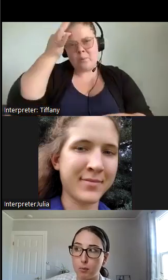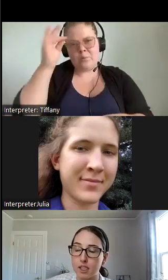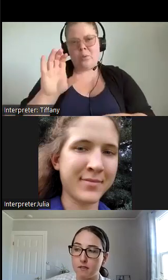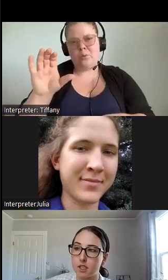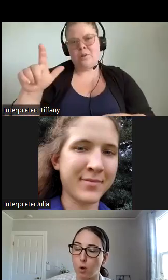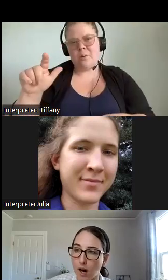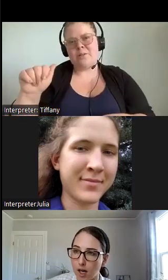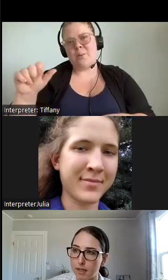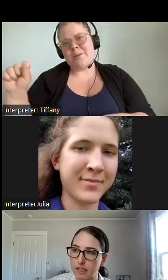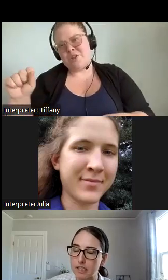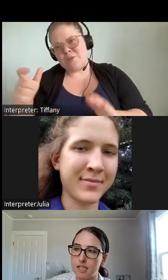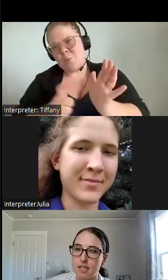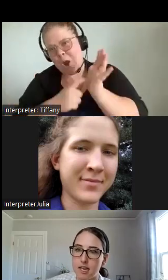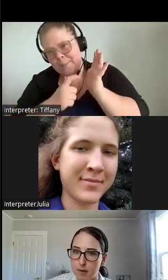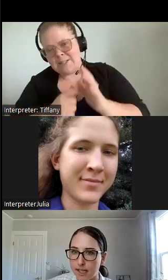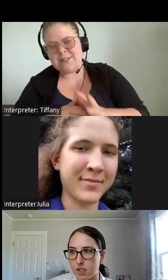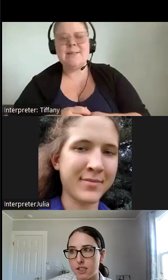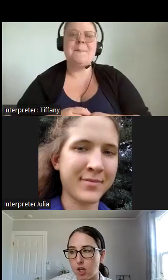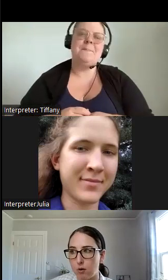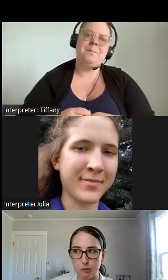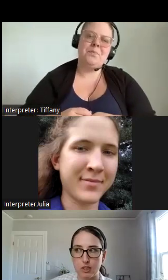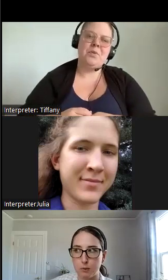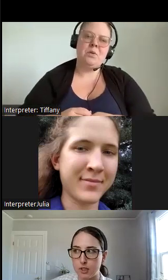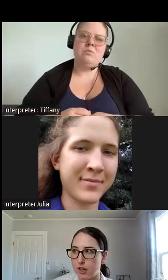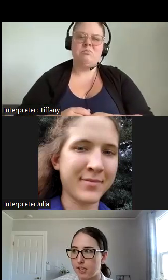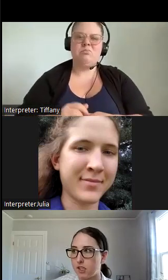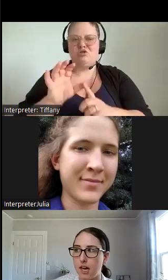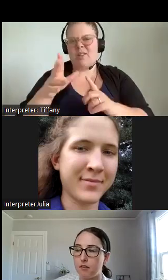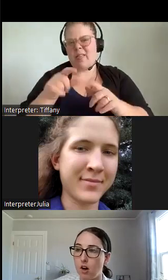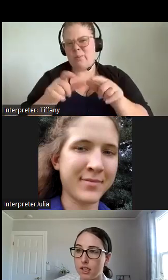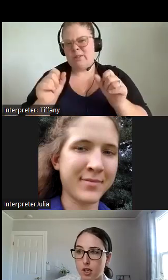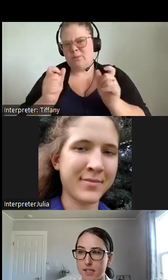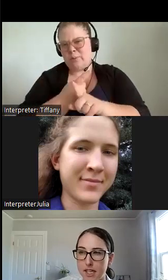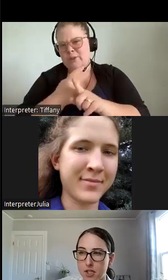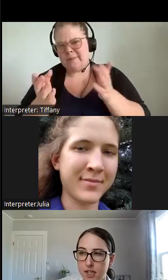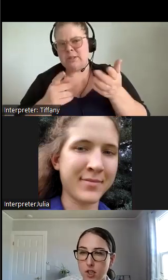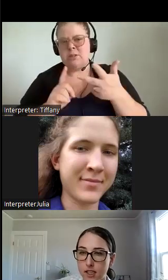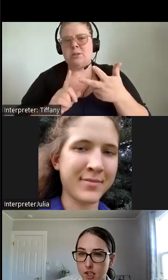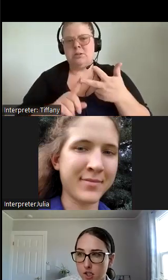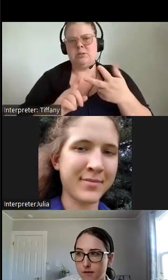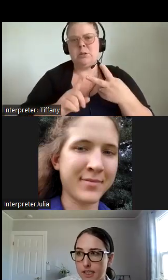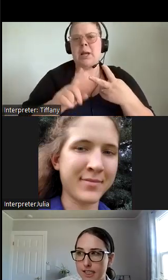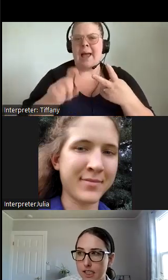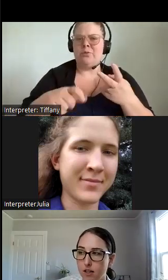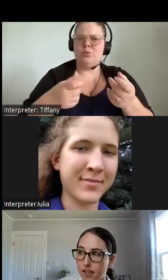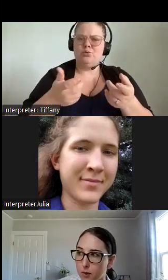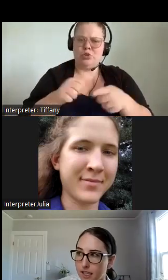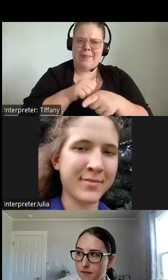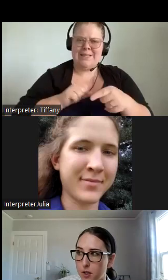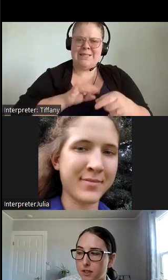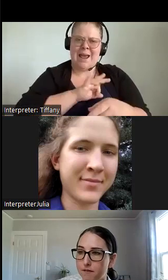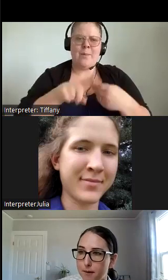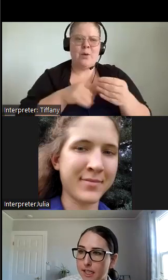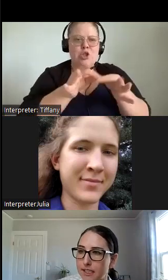linguistically appropriate service requirements. And agencies are responsible to train their staff on interpretation and translation services that are available